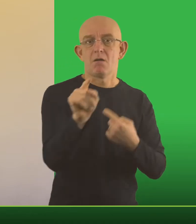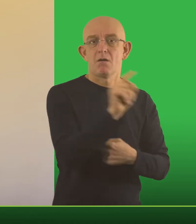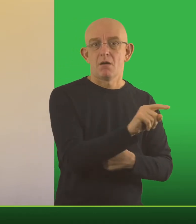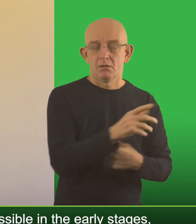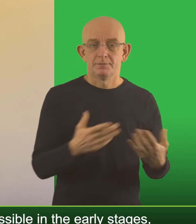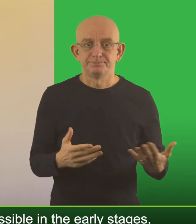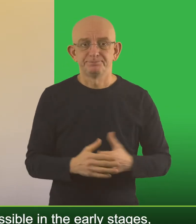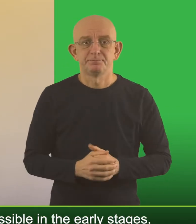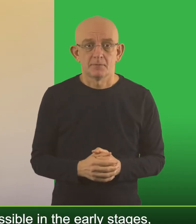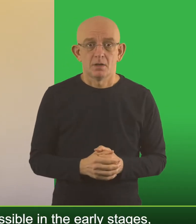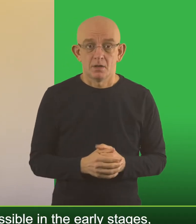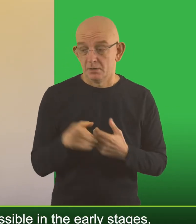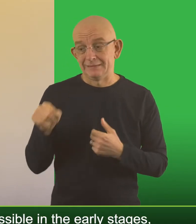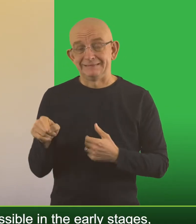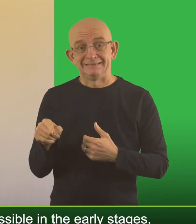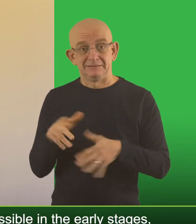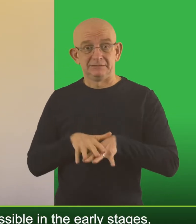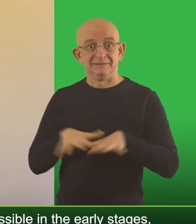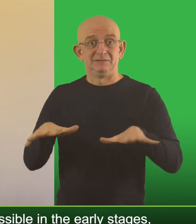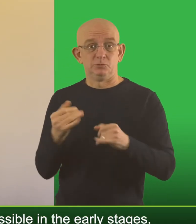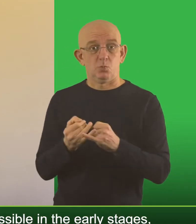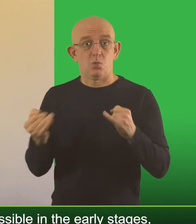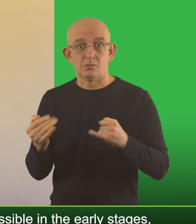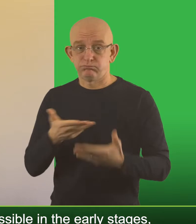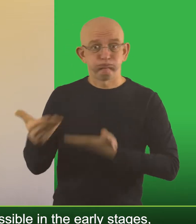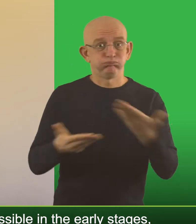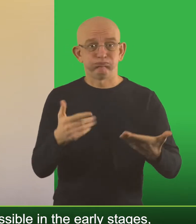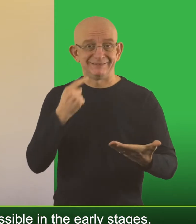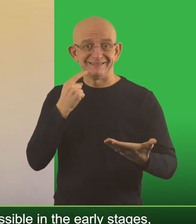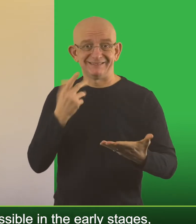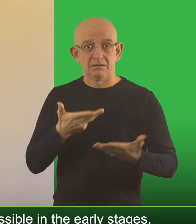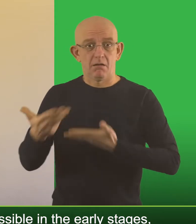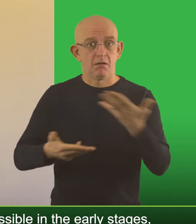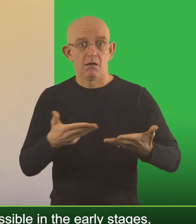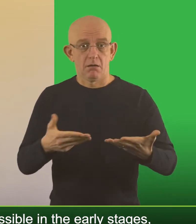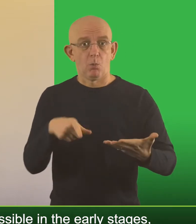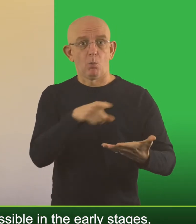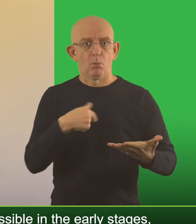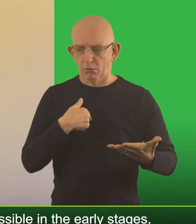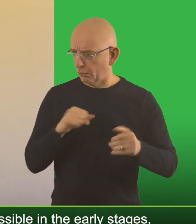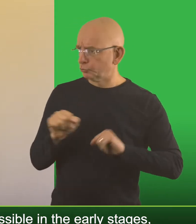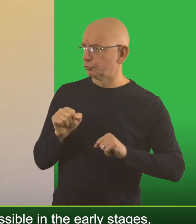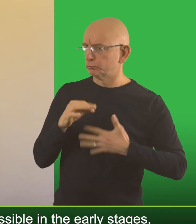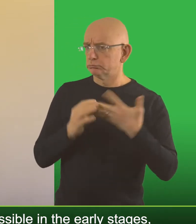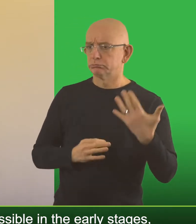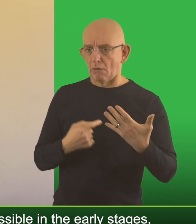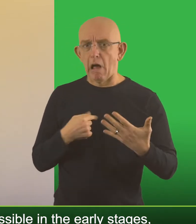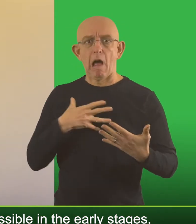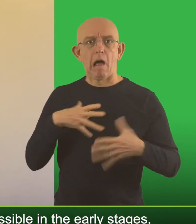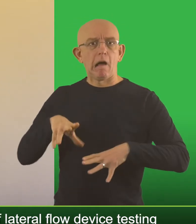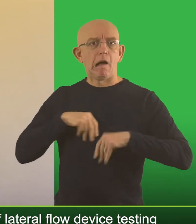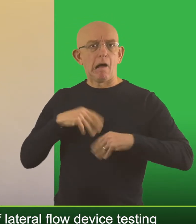latest. More infectious, possibly more transmissible in the early stages, i.e. before you